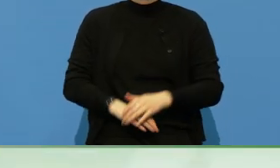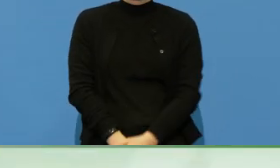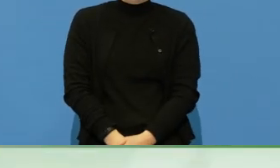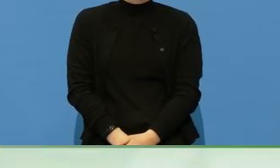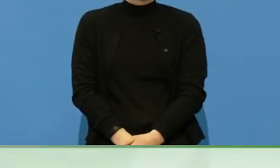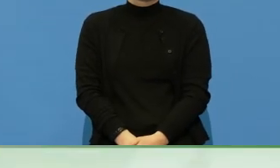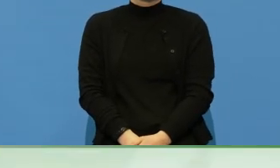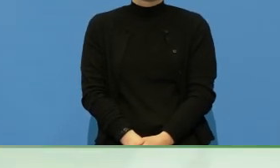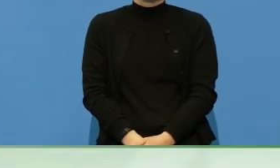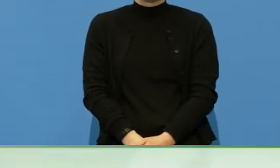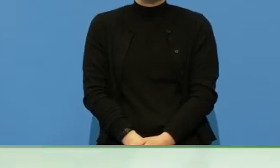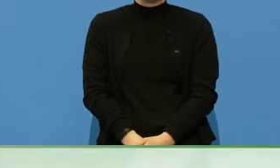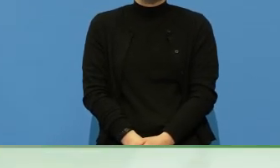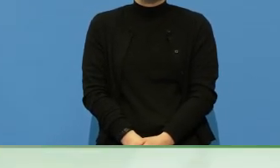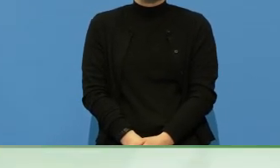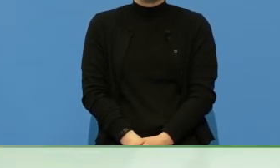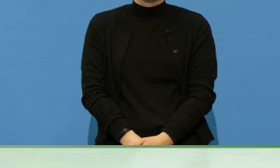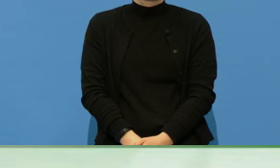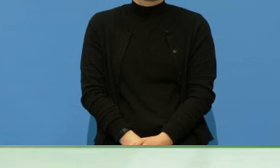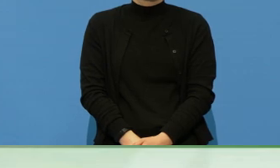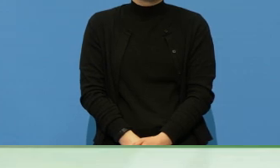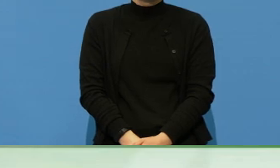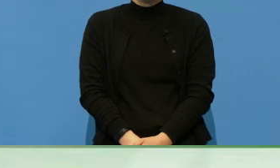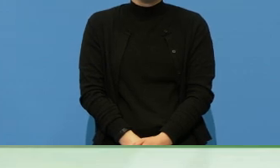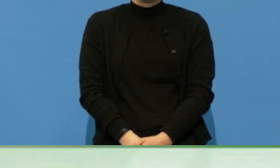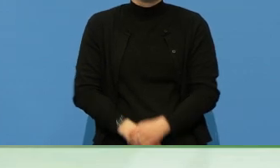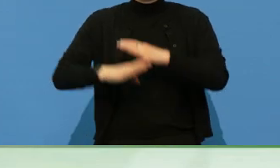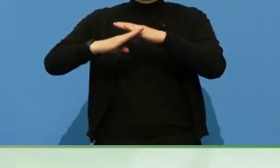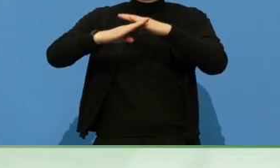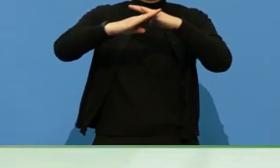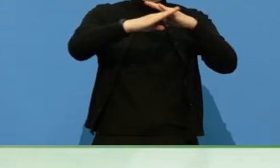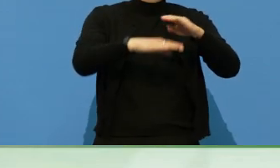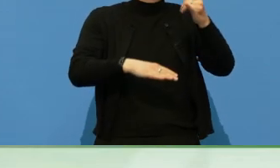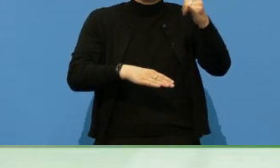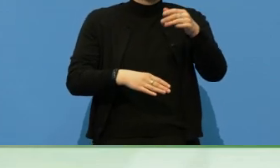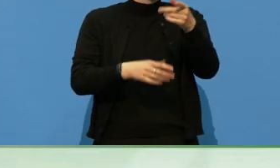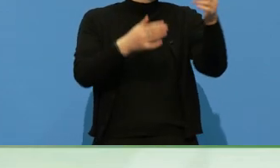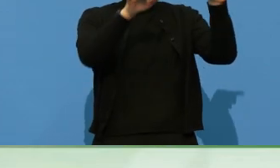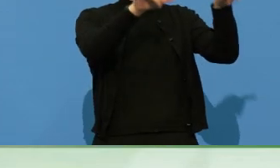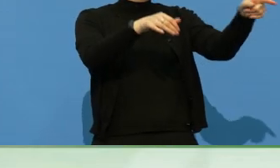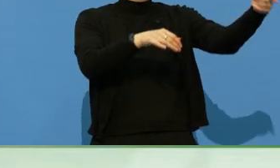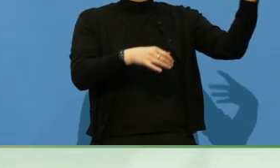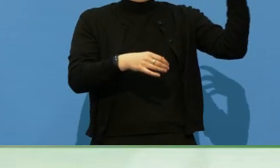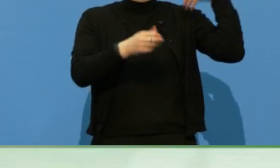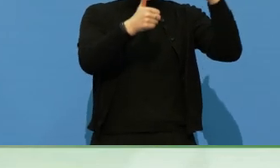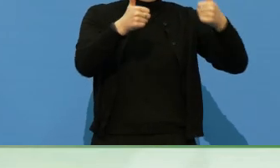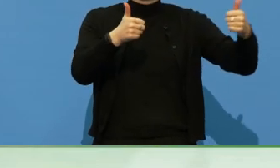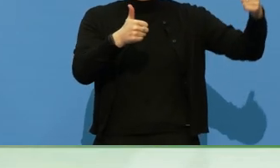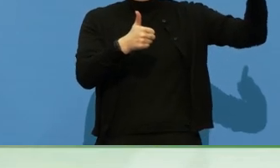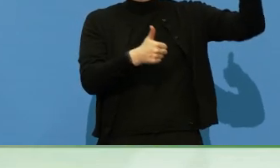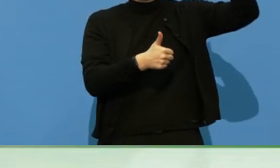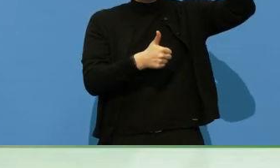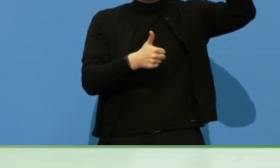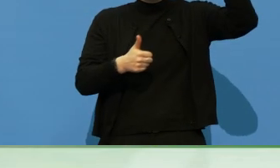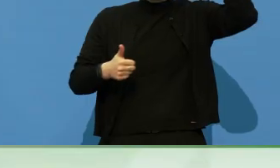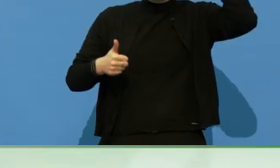people we are speaking with. We have to educate, we have to speak about universal design, we have to